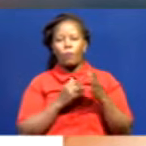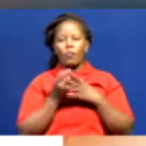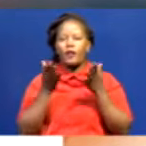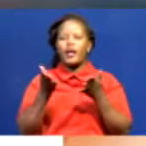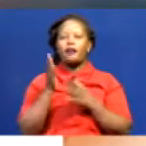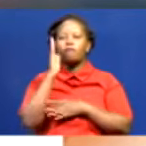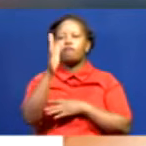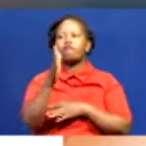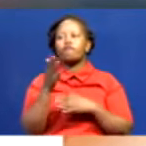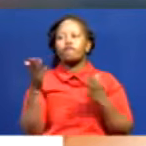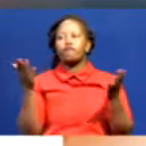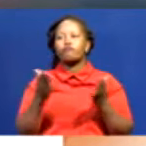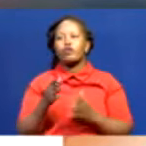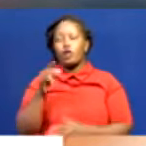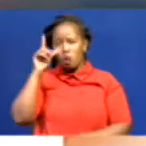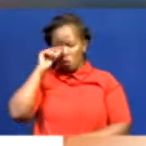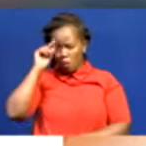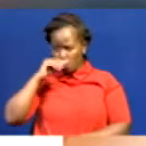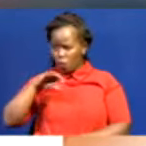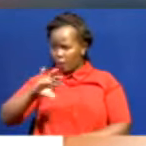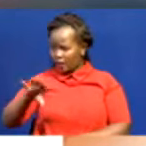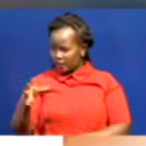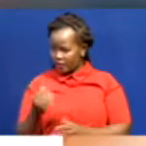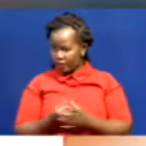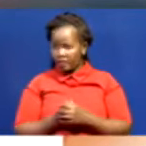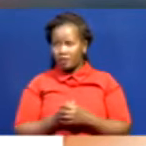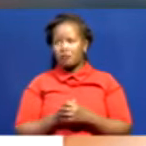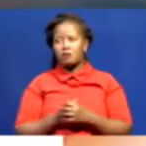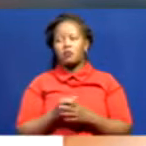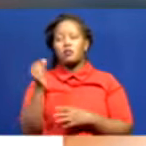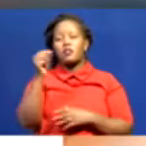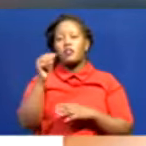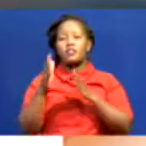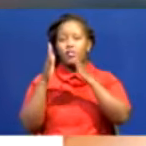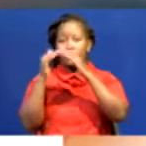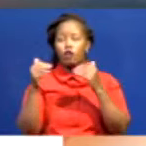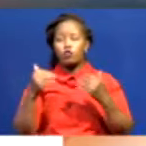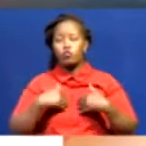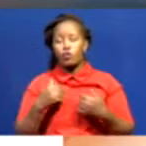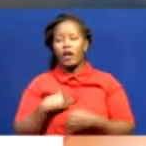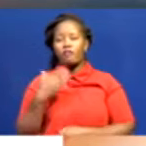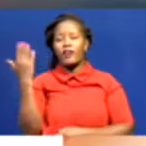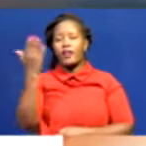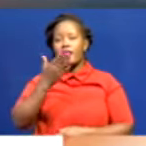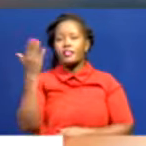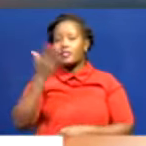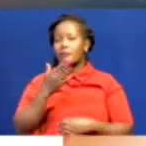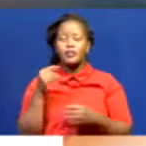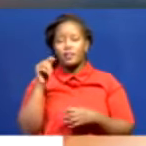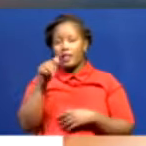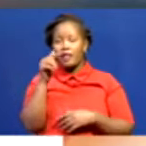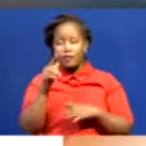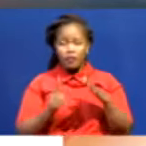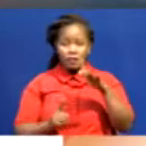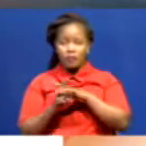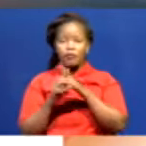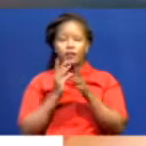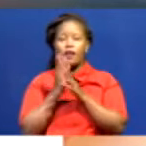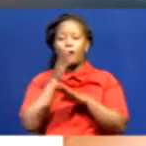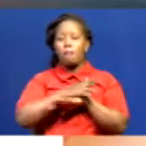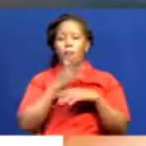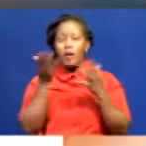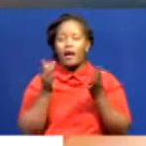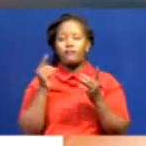The county of Mombasa understand the State House is issuing a statement. This comes amid the calls